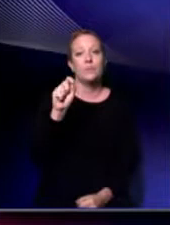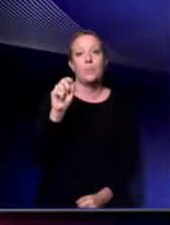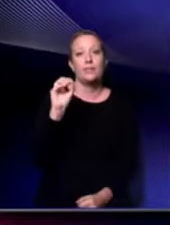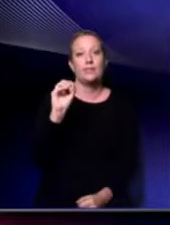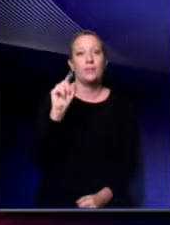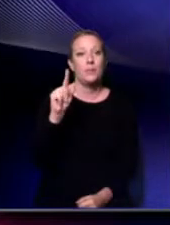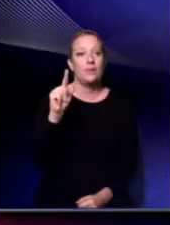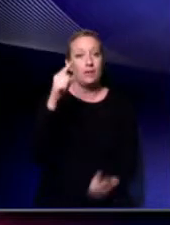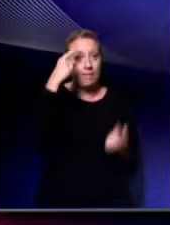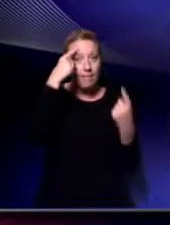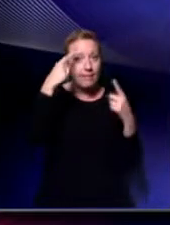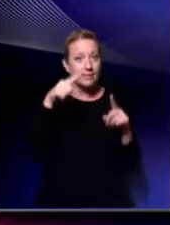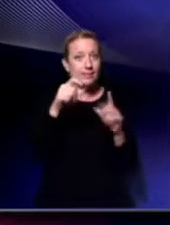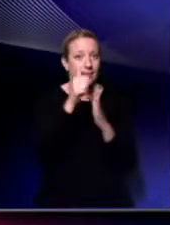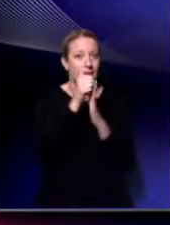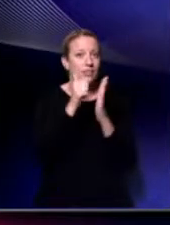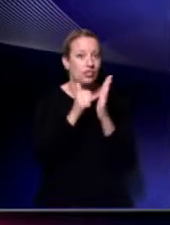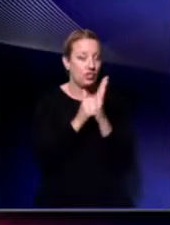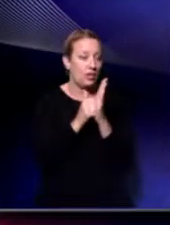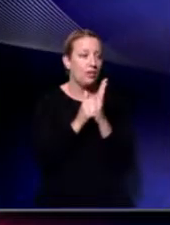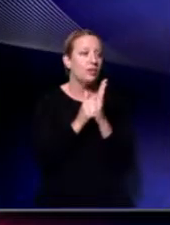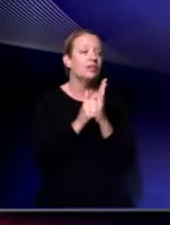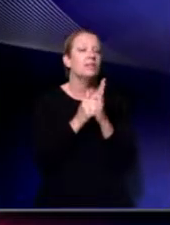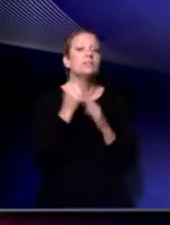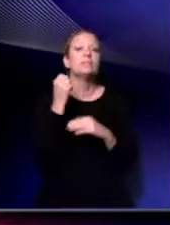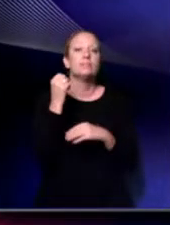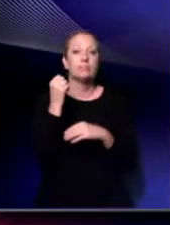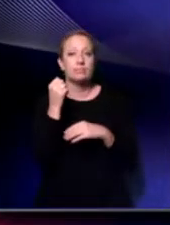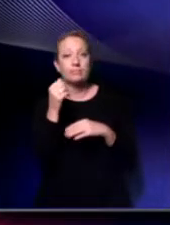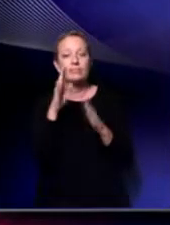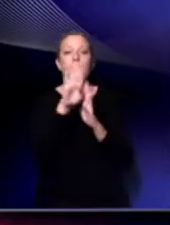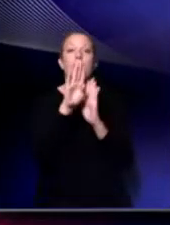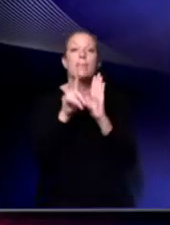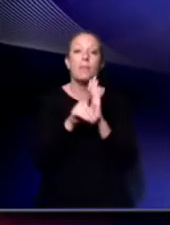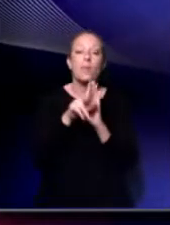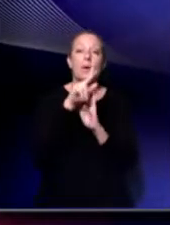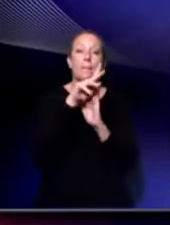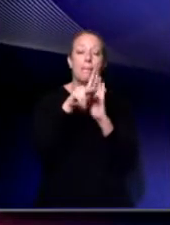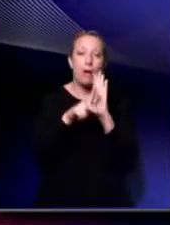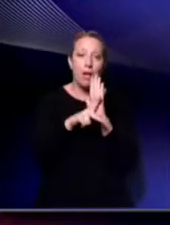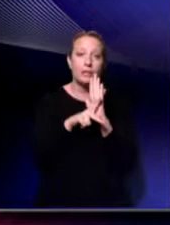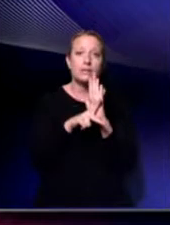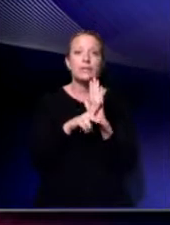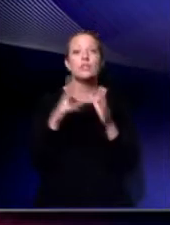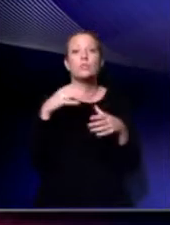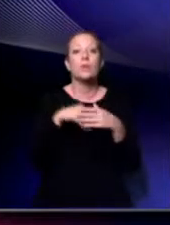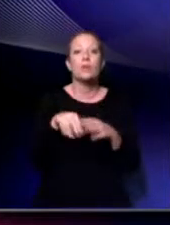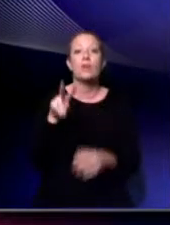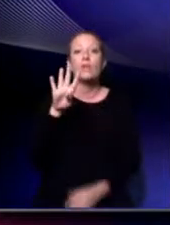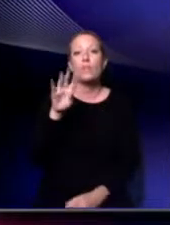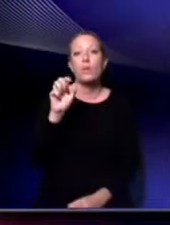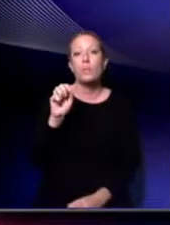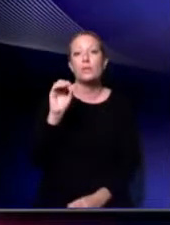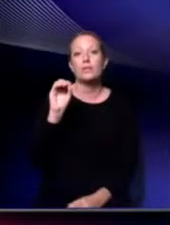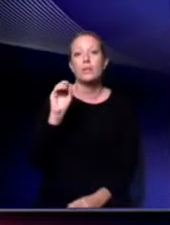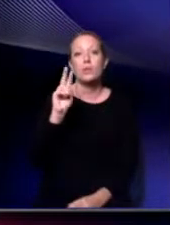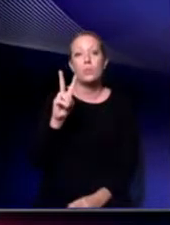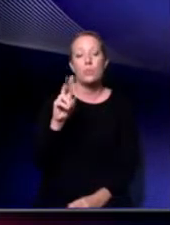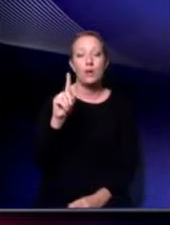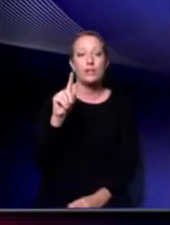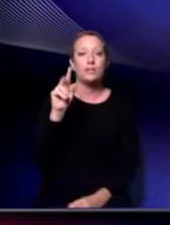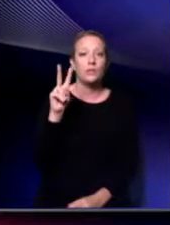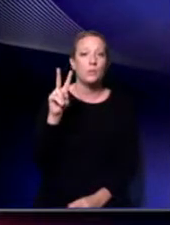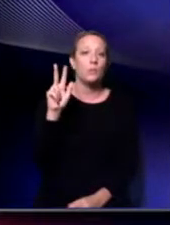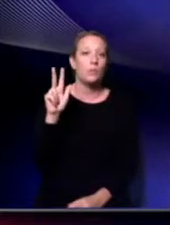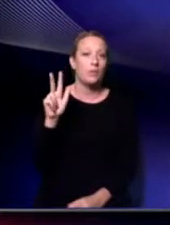consent agenda items approval. If consent agenda consistent with board policy to include items 4.01, 2, 3, 5.01, 7.03,